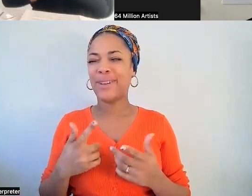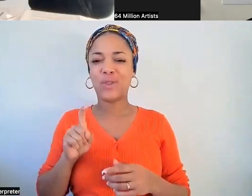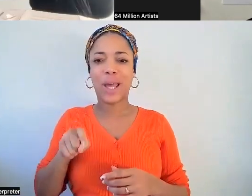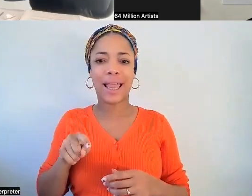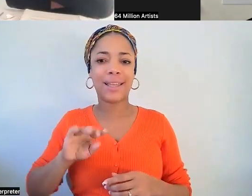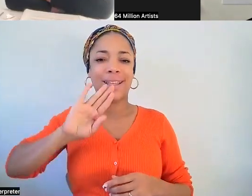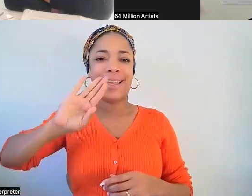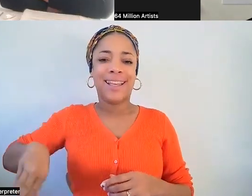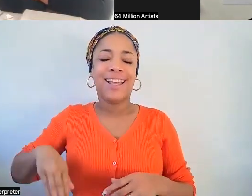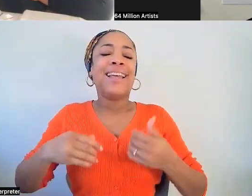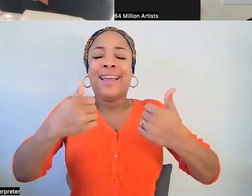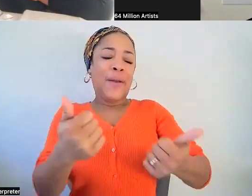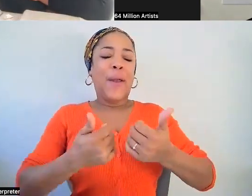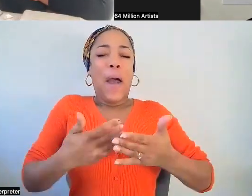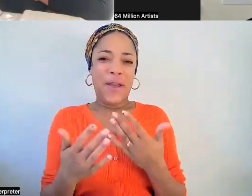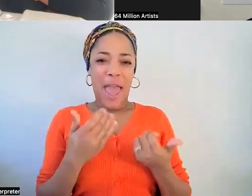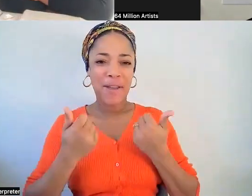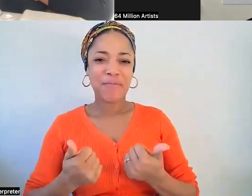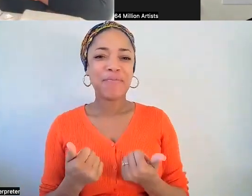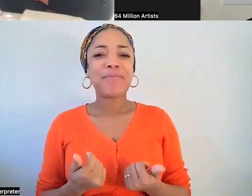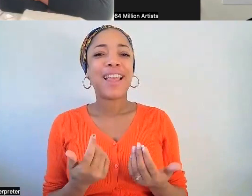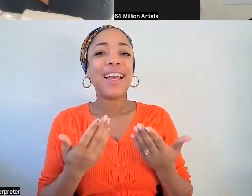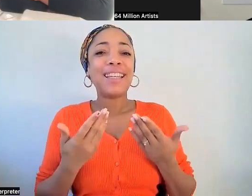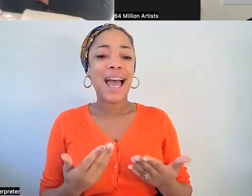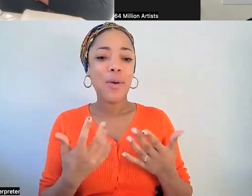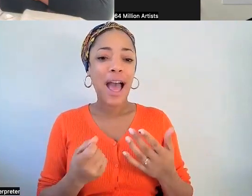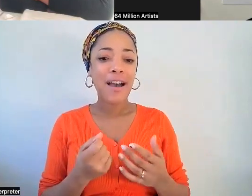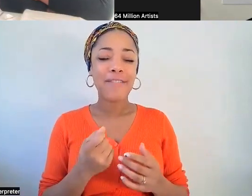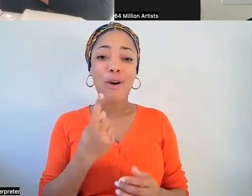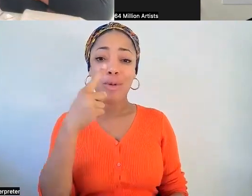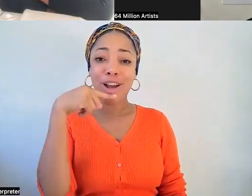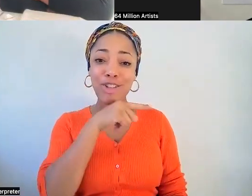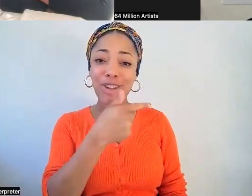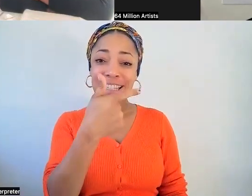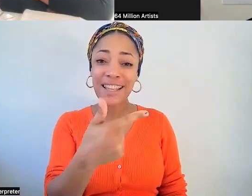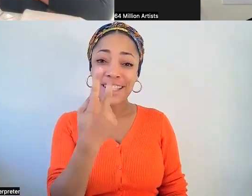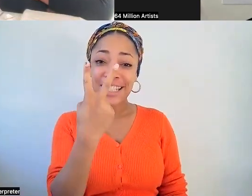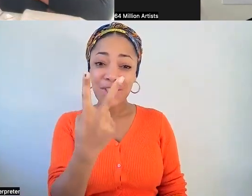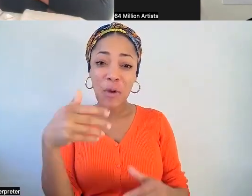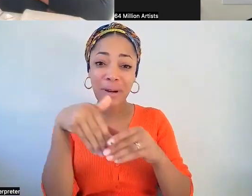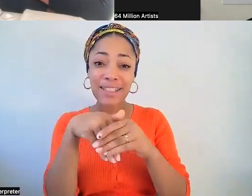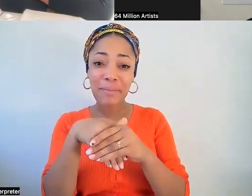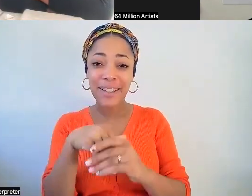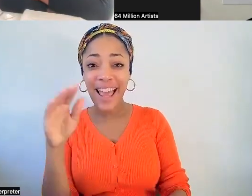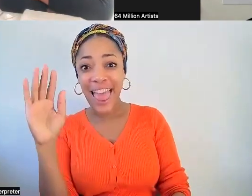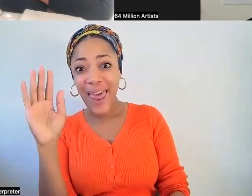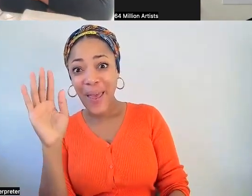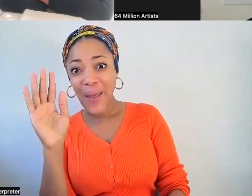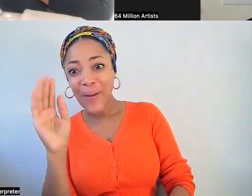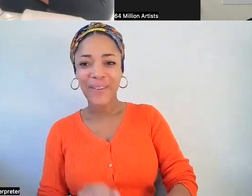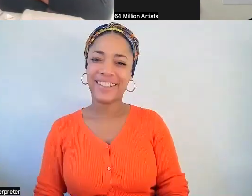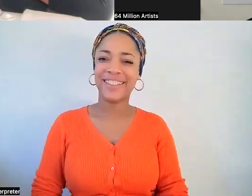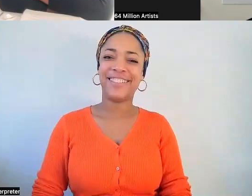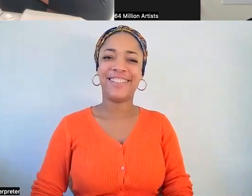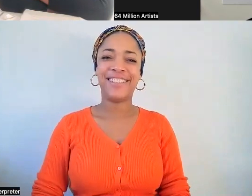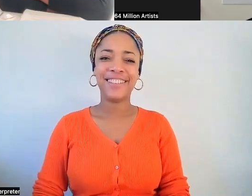bottom. Okay. And we now currently have 172 participants. 172 high. Yes.